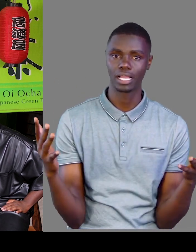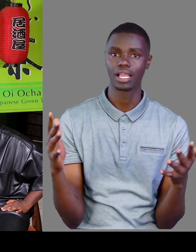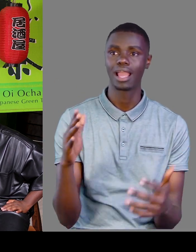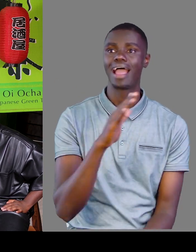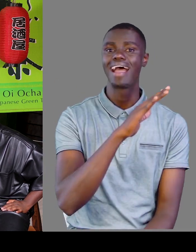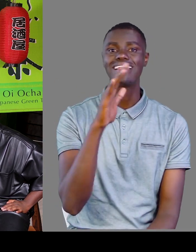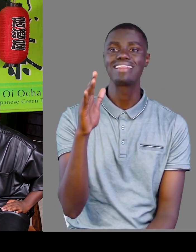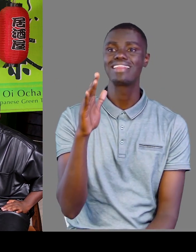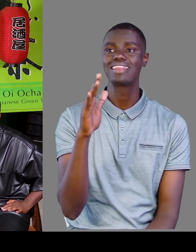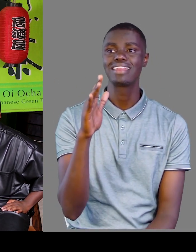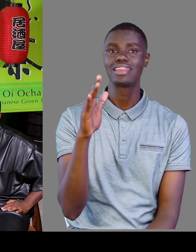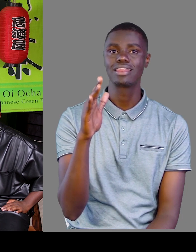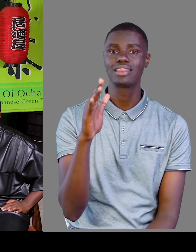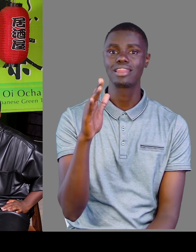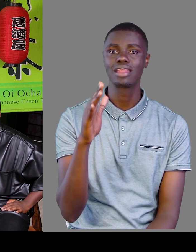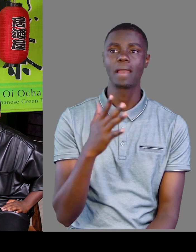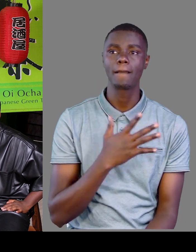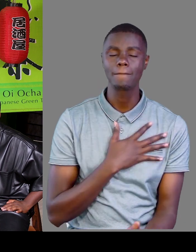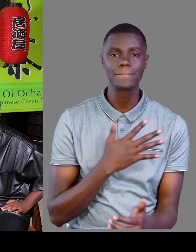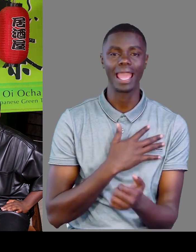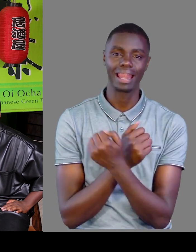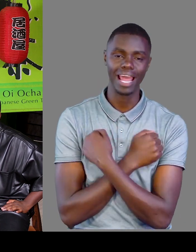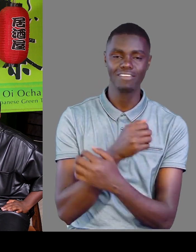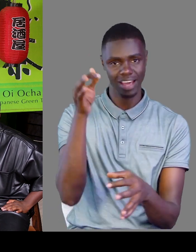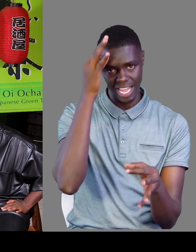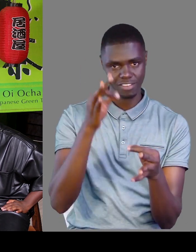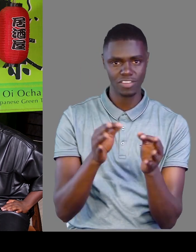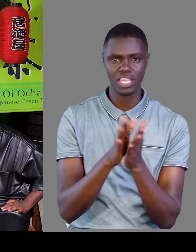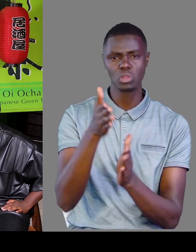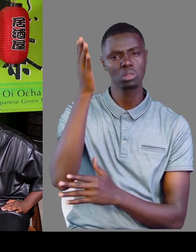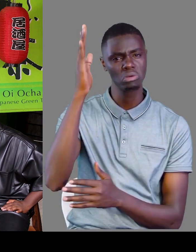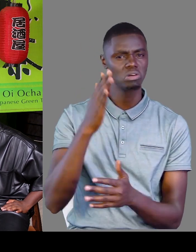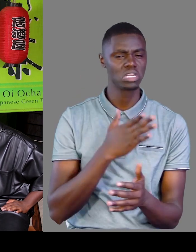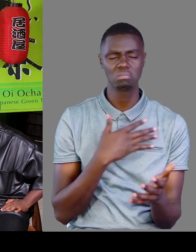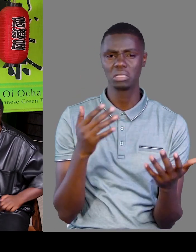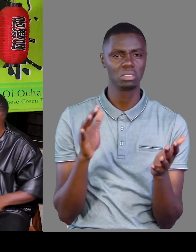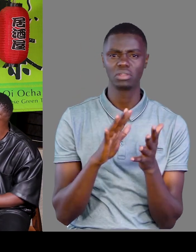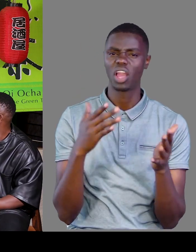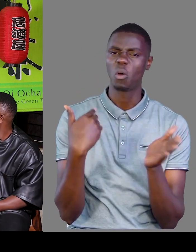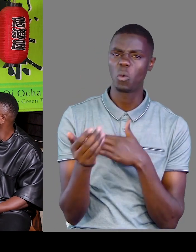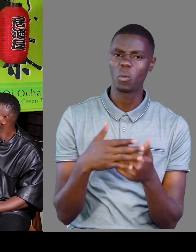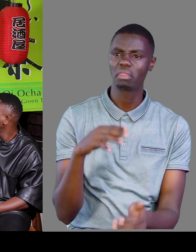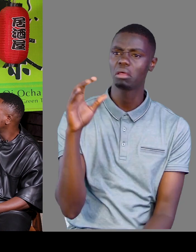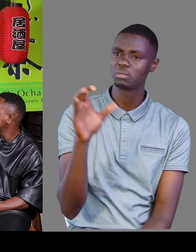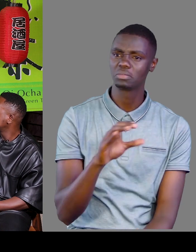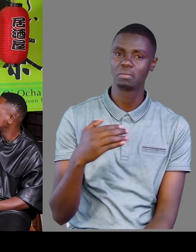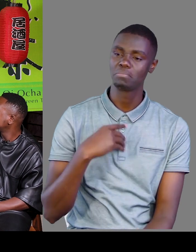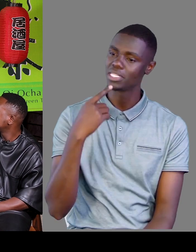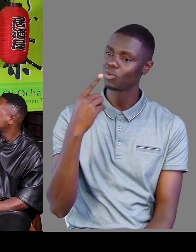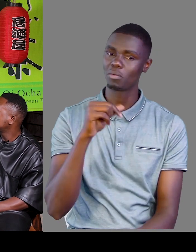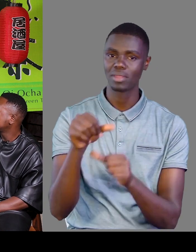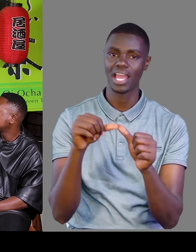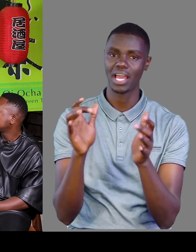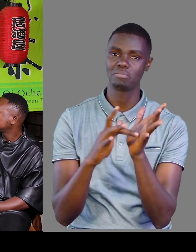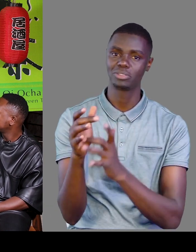is I never compromise about my love and my faith with God. That one I don't care. Whether we are drinking in a club, I will still